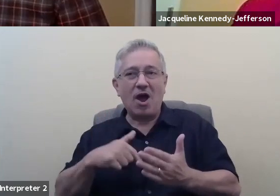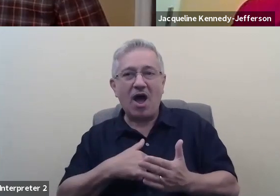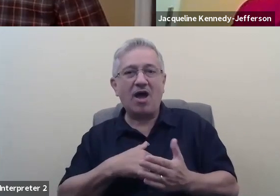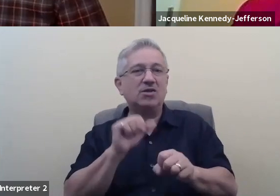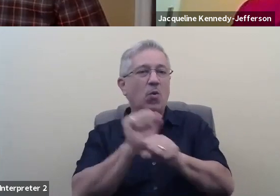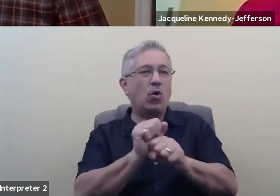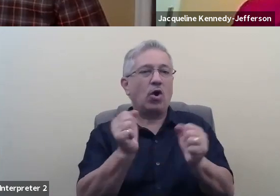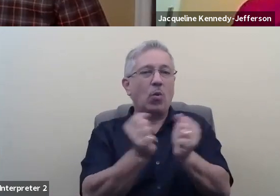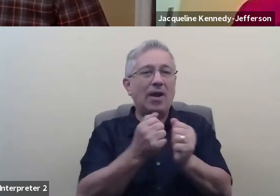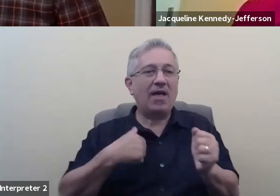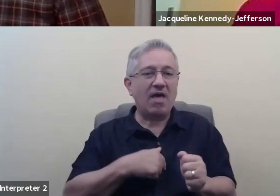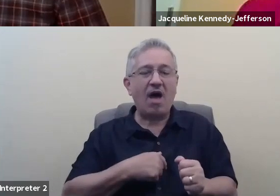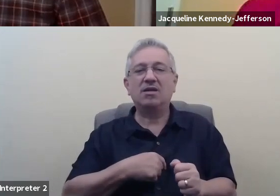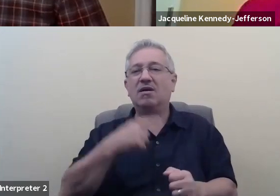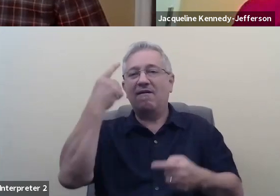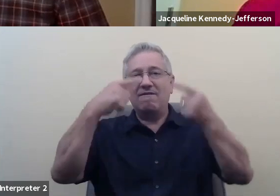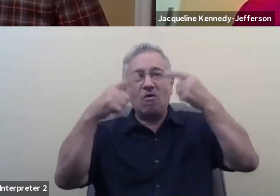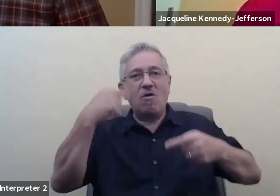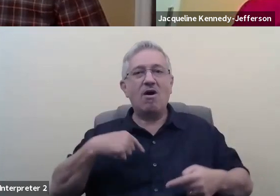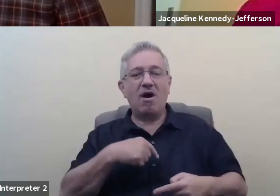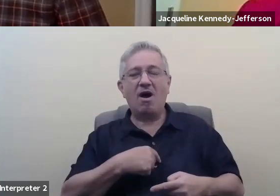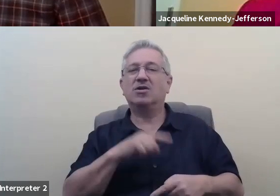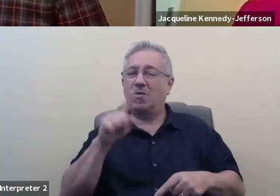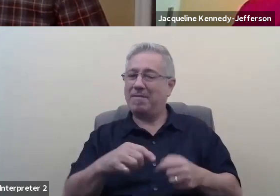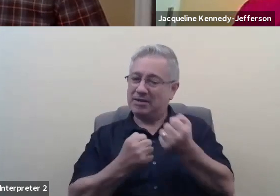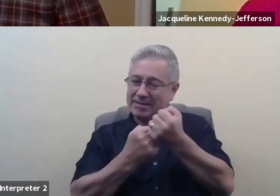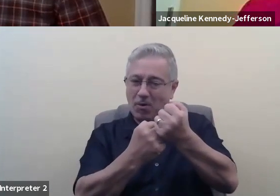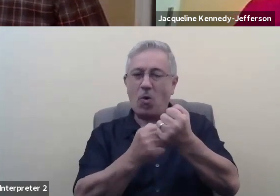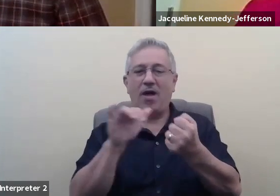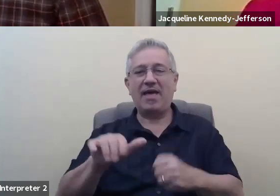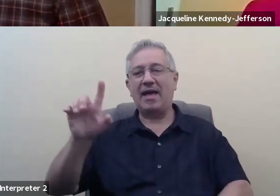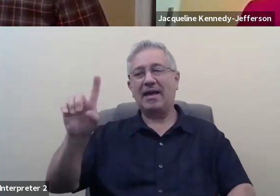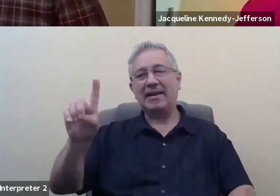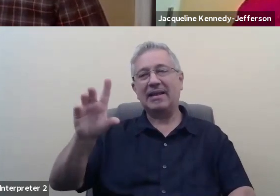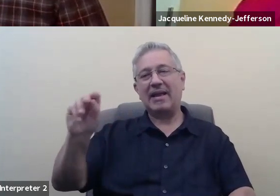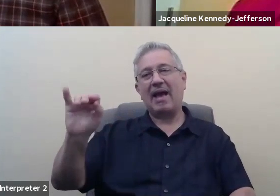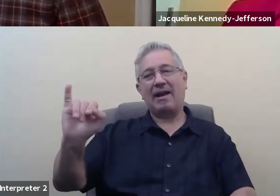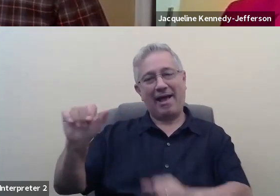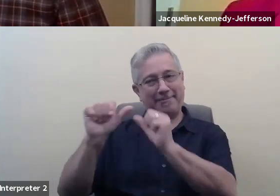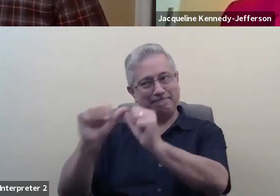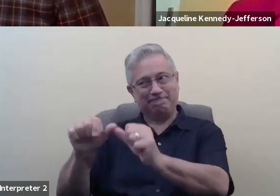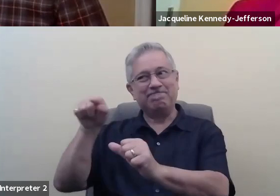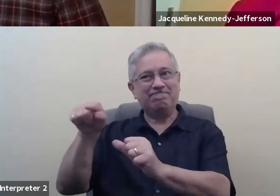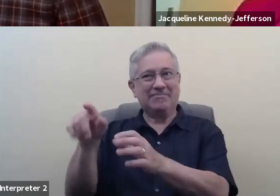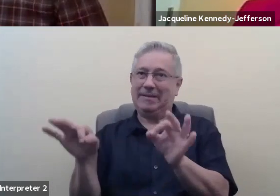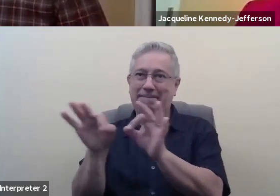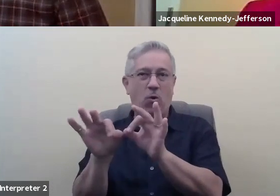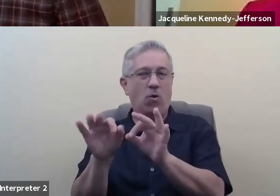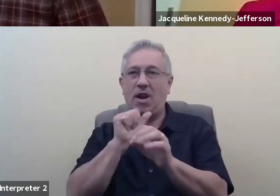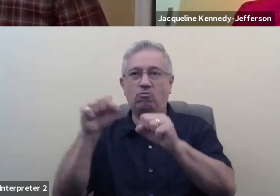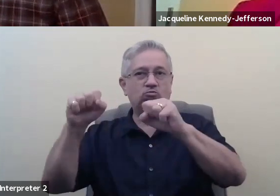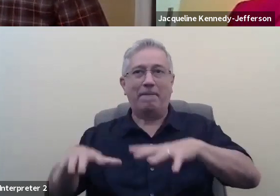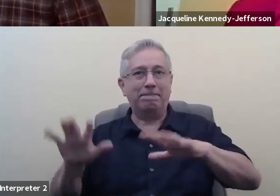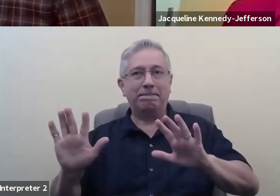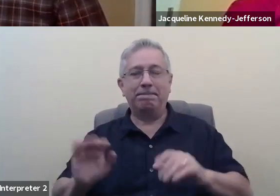and to be able to continue to support the DNI initiatives that we have within the organization. I would also say,